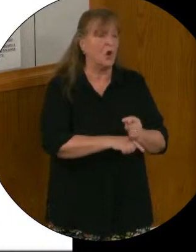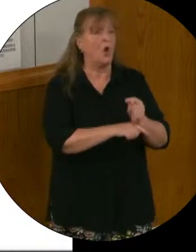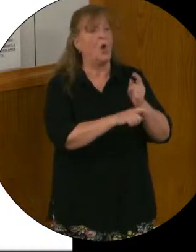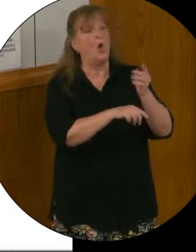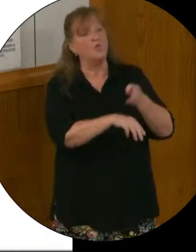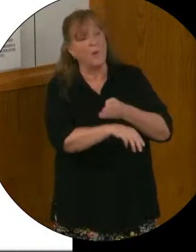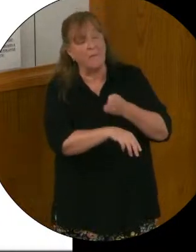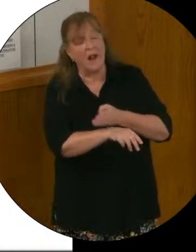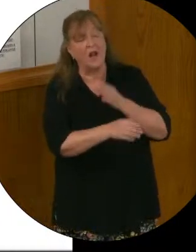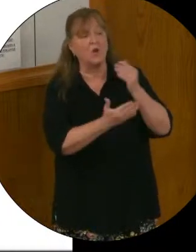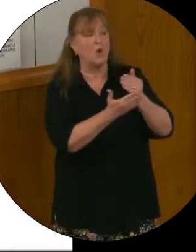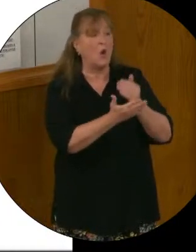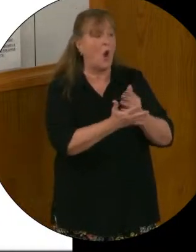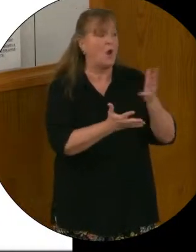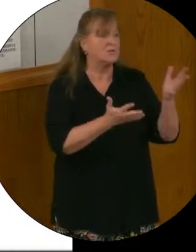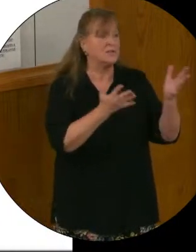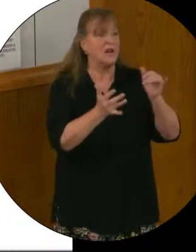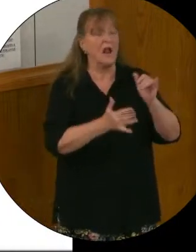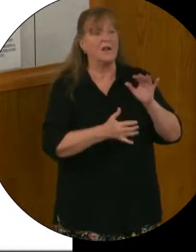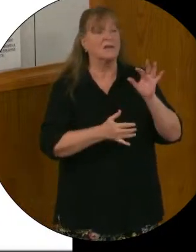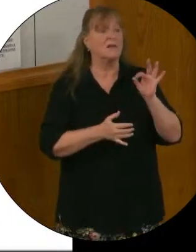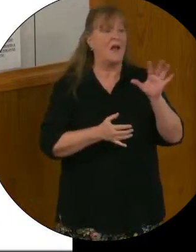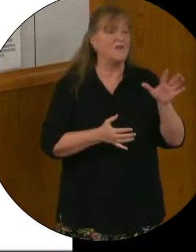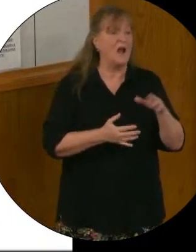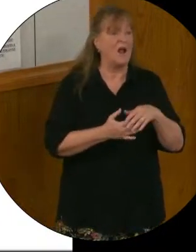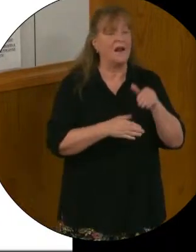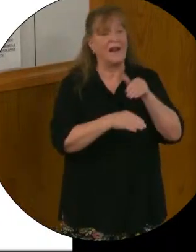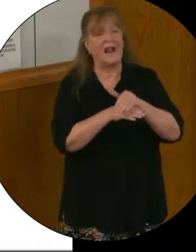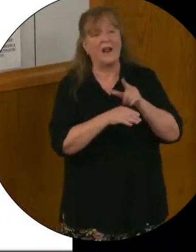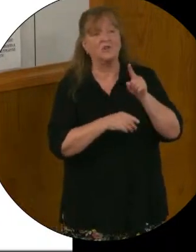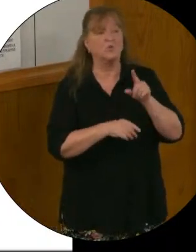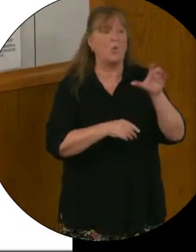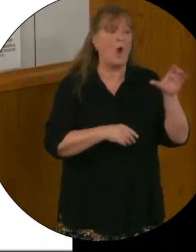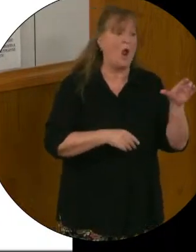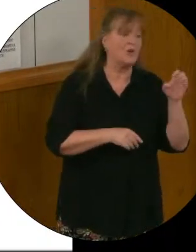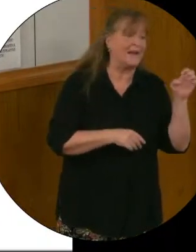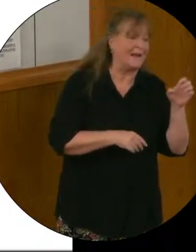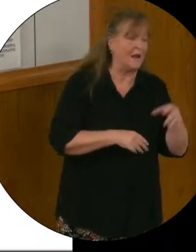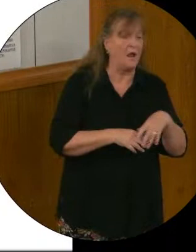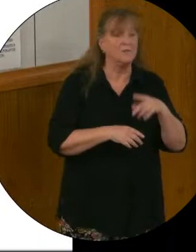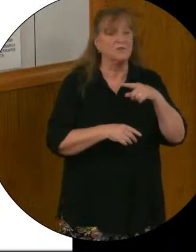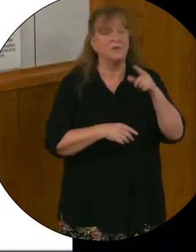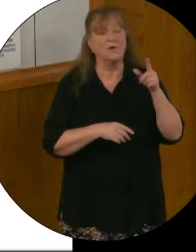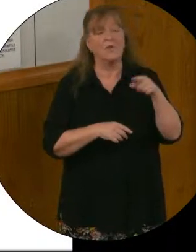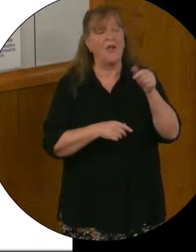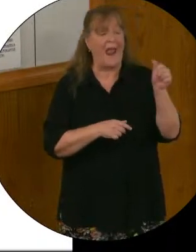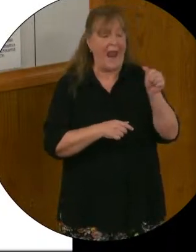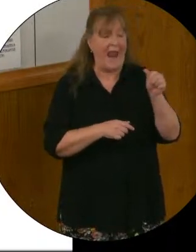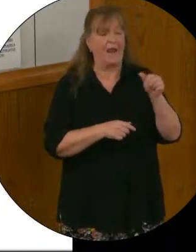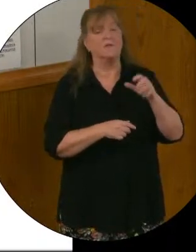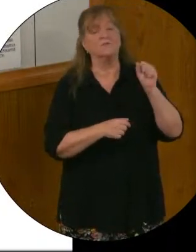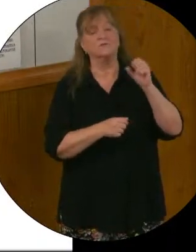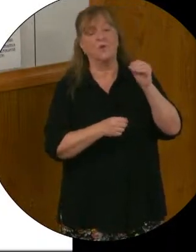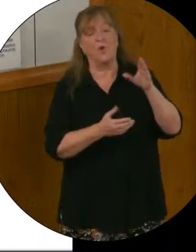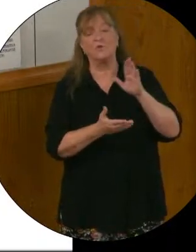remediation. So Math 95, English 100E, so those courses that they're taking for no credit.